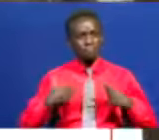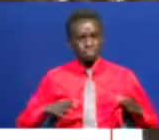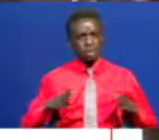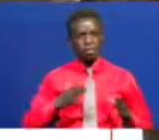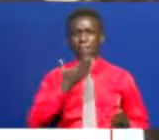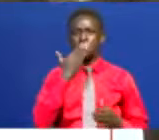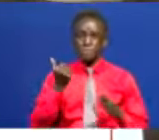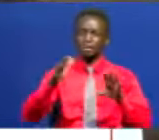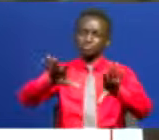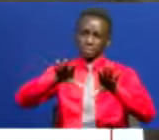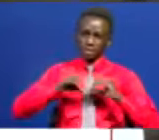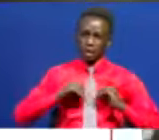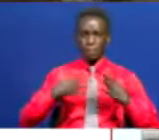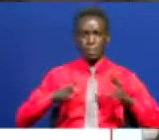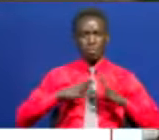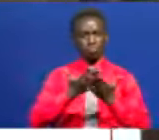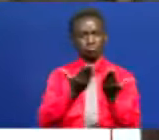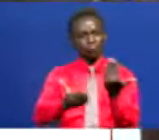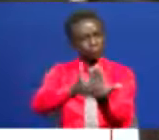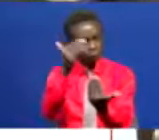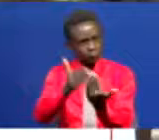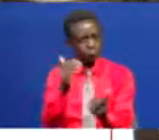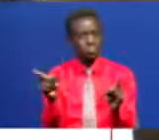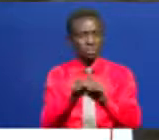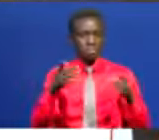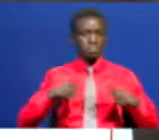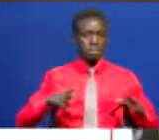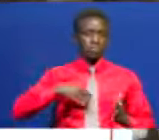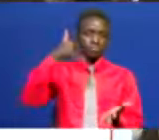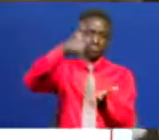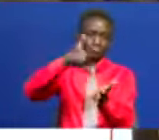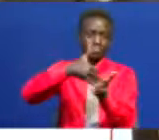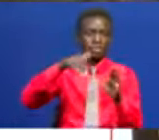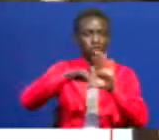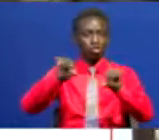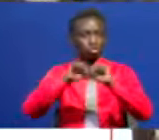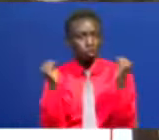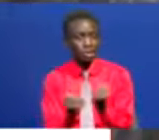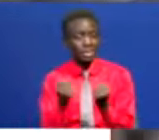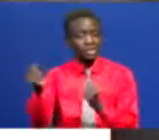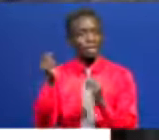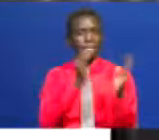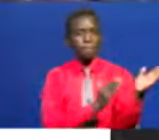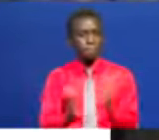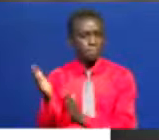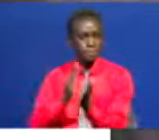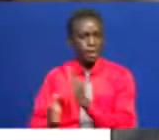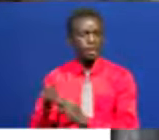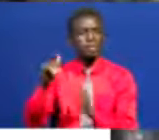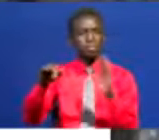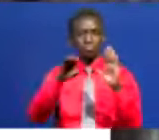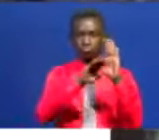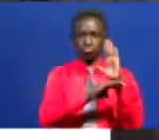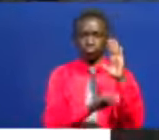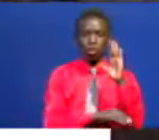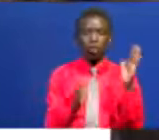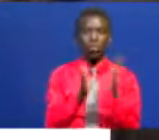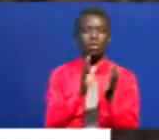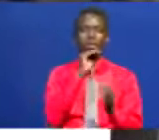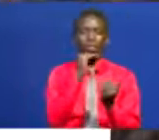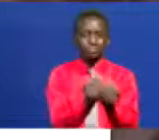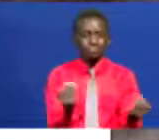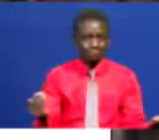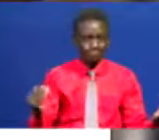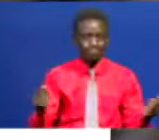addicts and treat them as part of the society. The program is in line with her boy child rehabilitation agenda. The